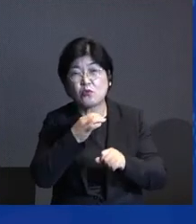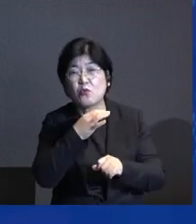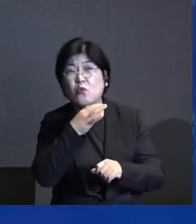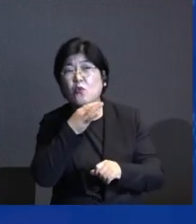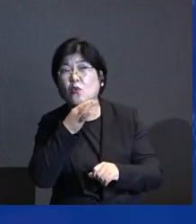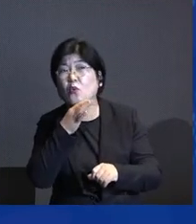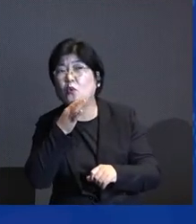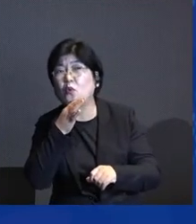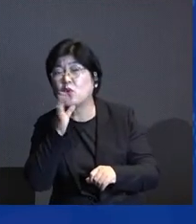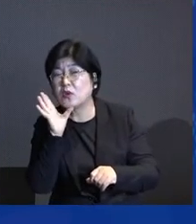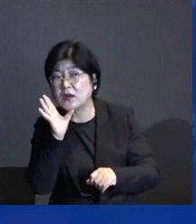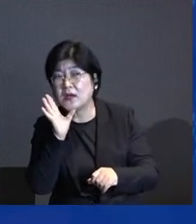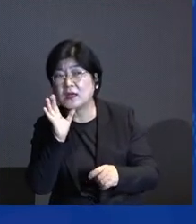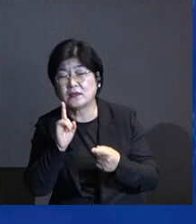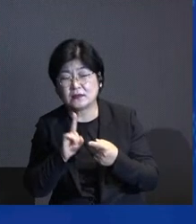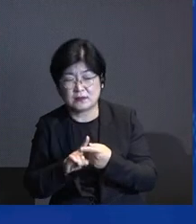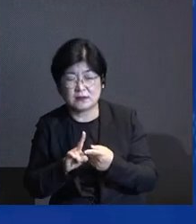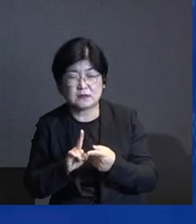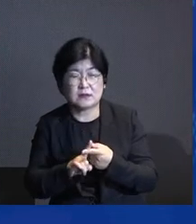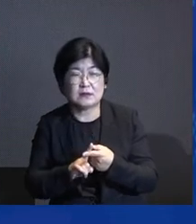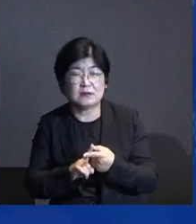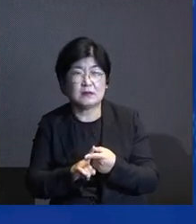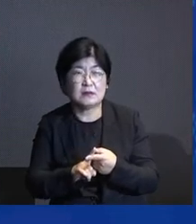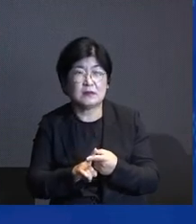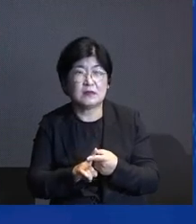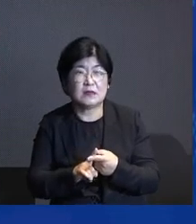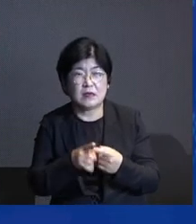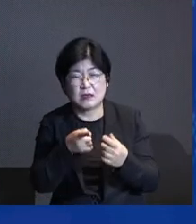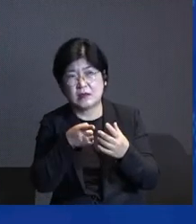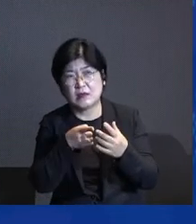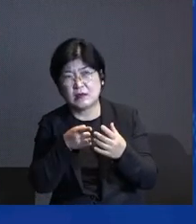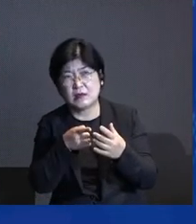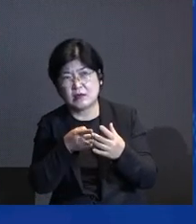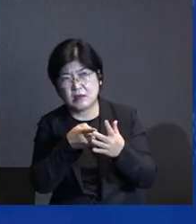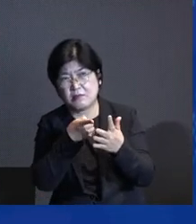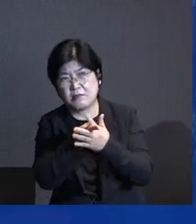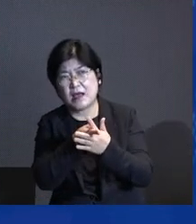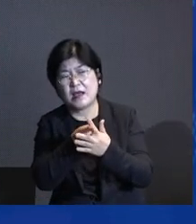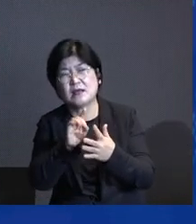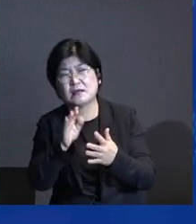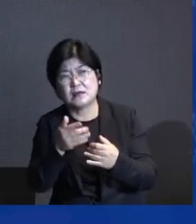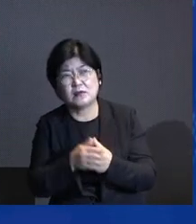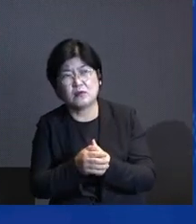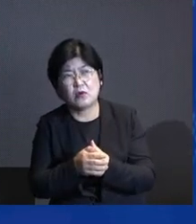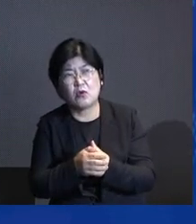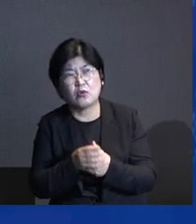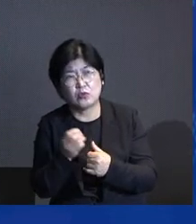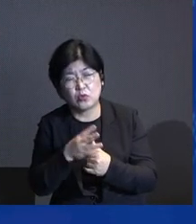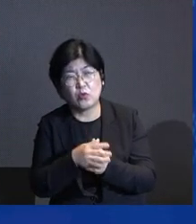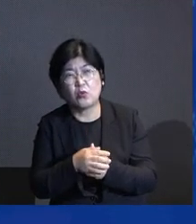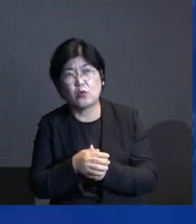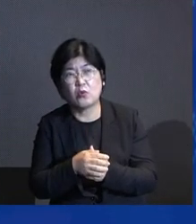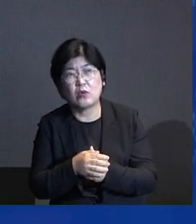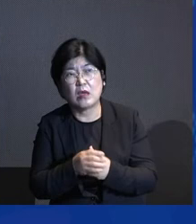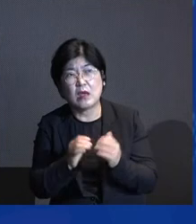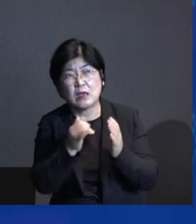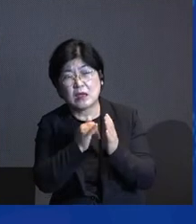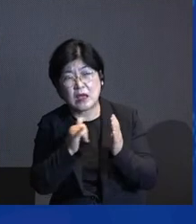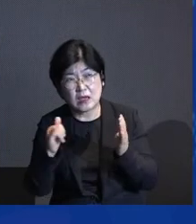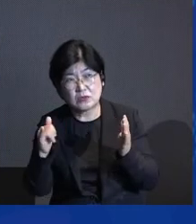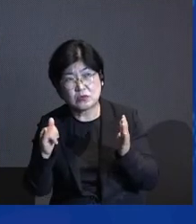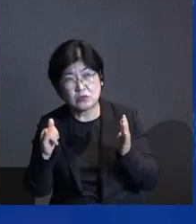and community model. And number three, creating the deterioration assessment.